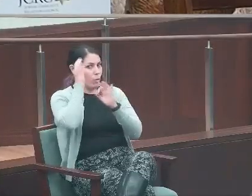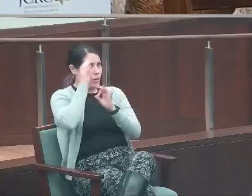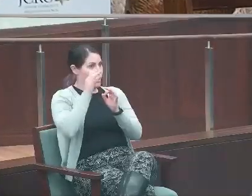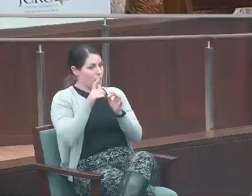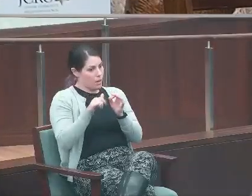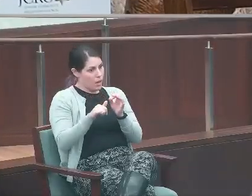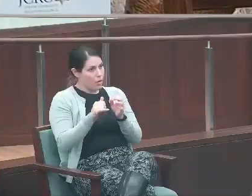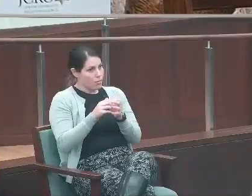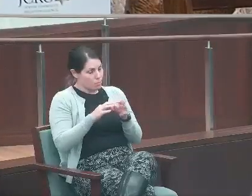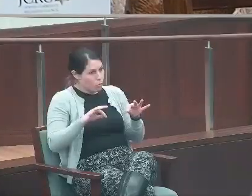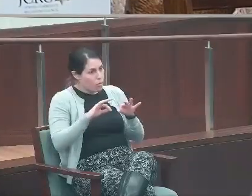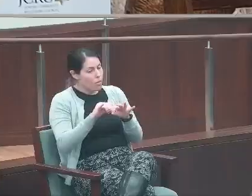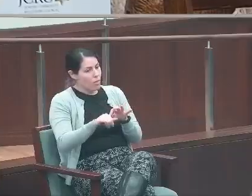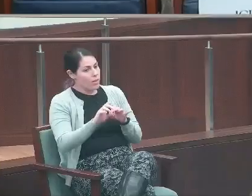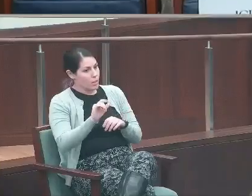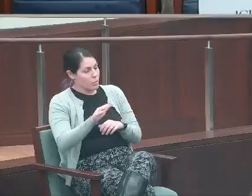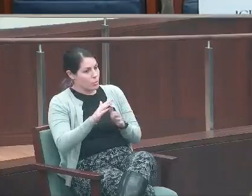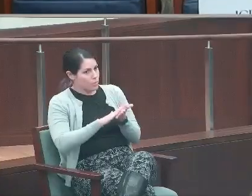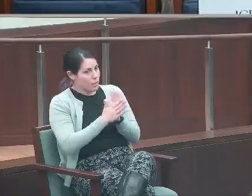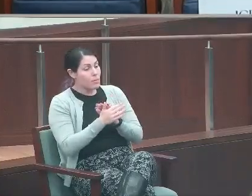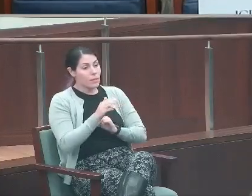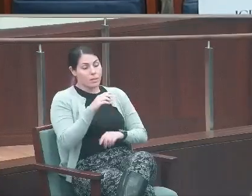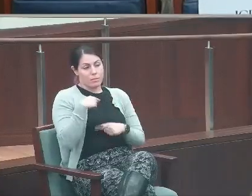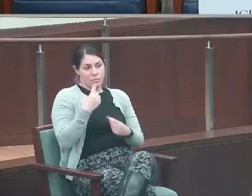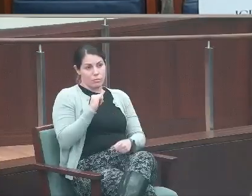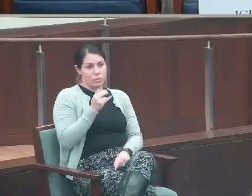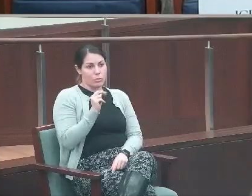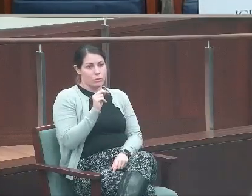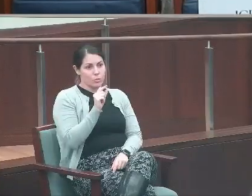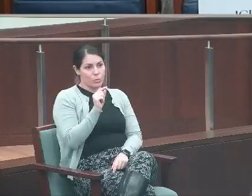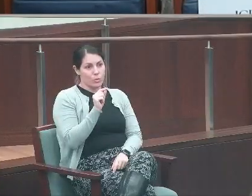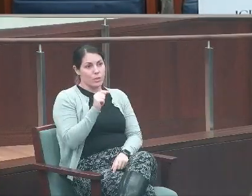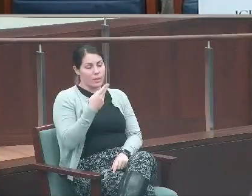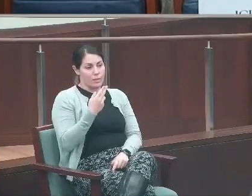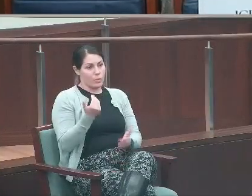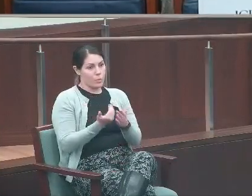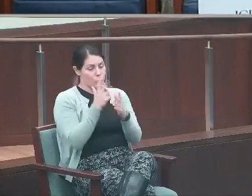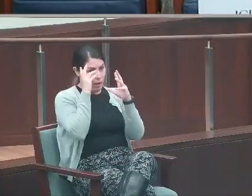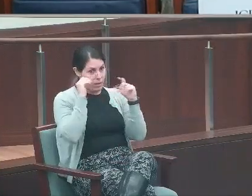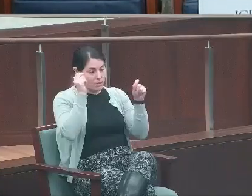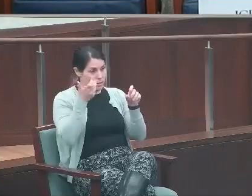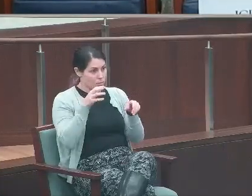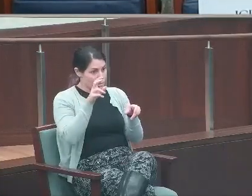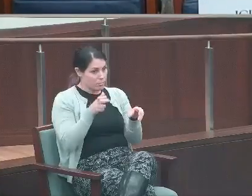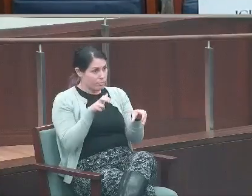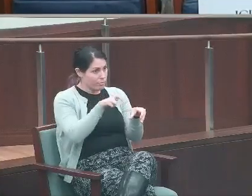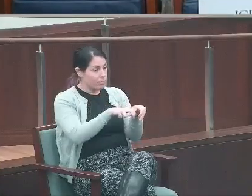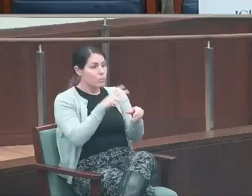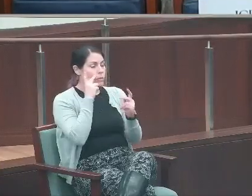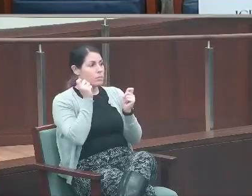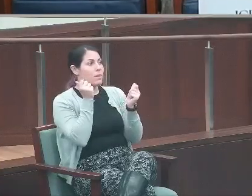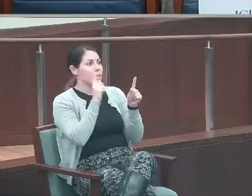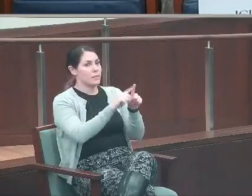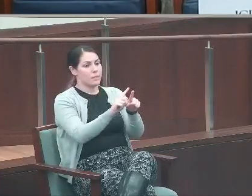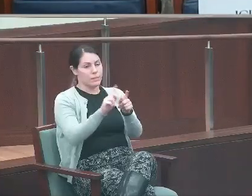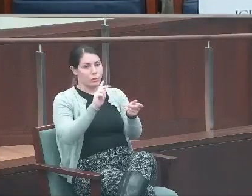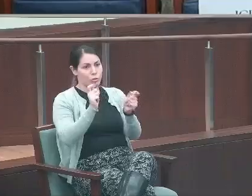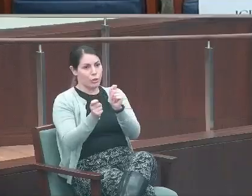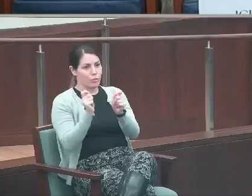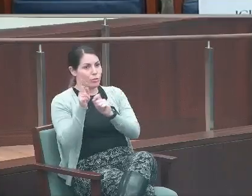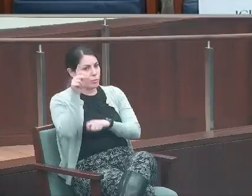become. Since January 20th, our country has seen a raft of policy changes leading to numerous